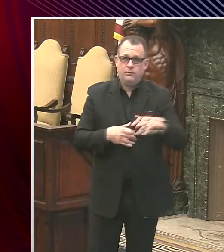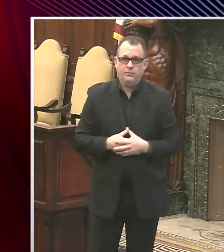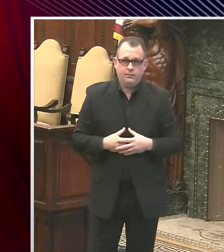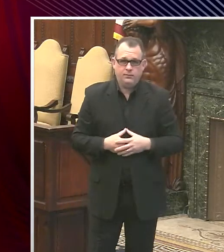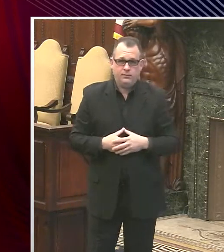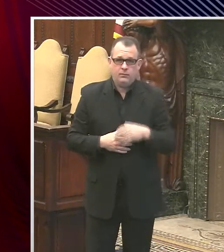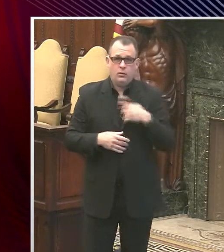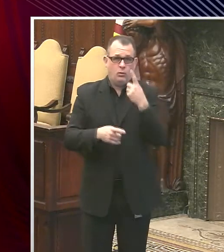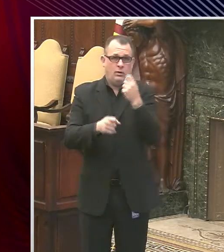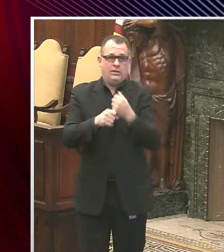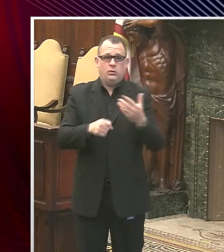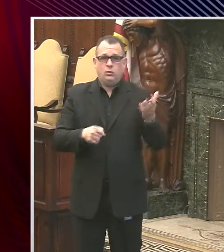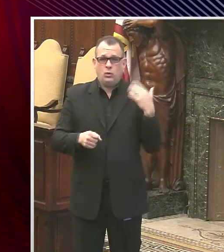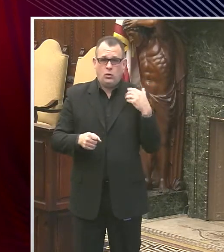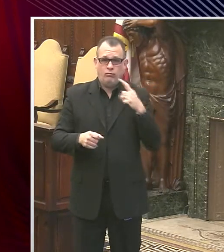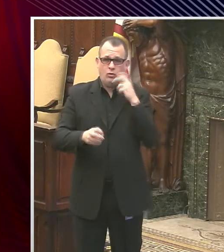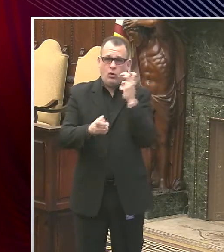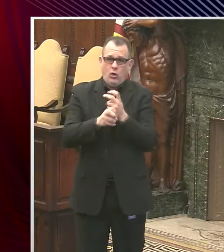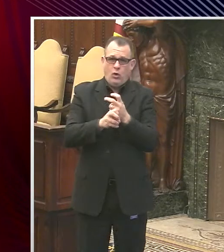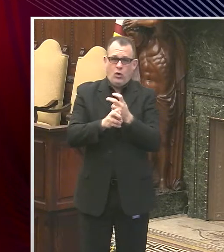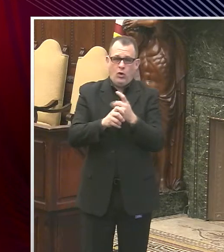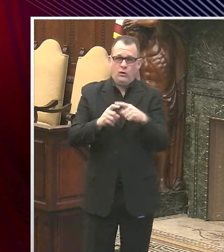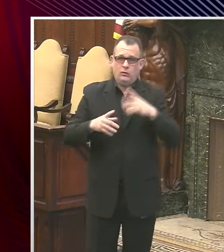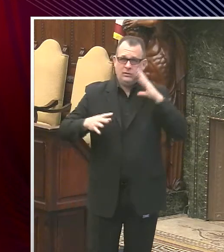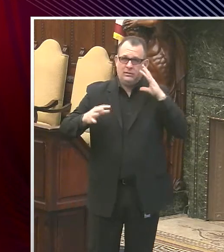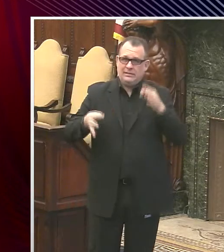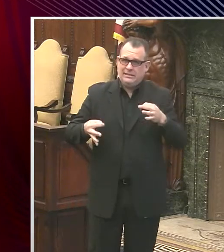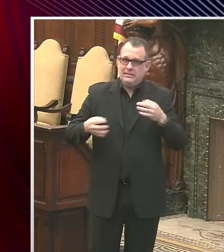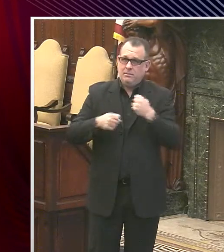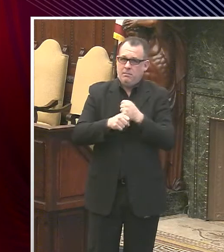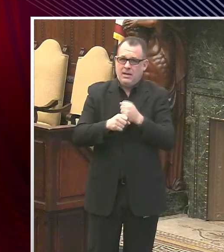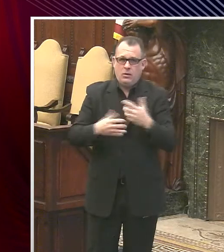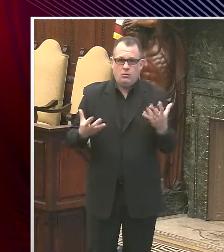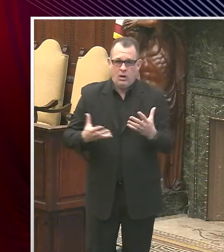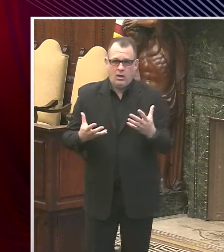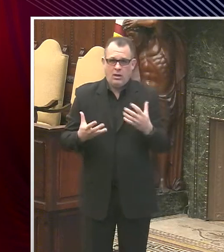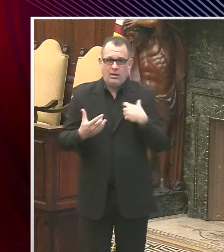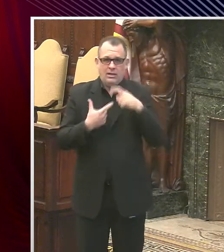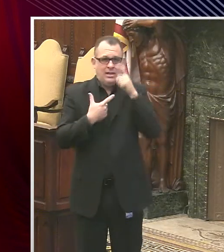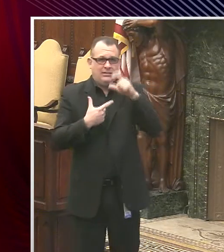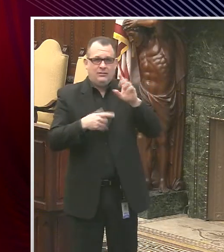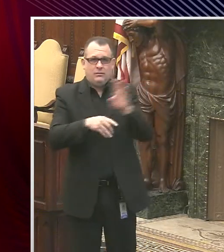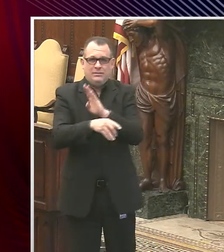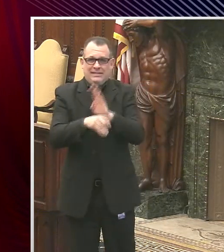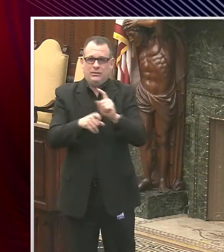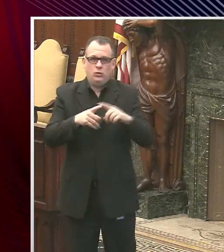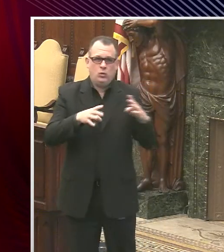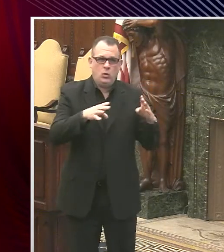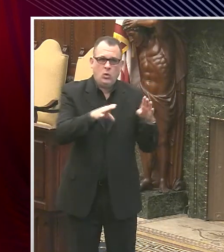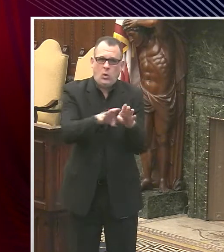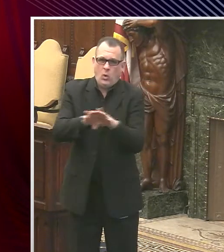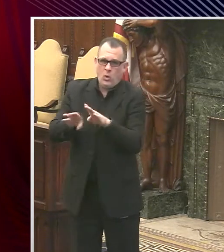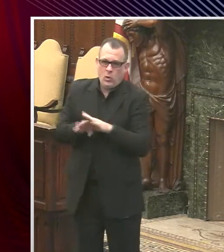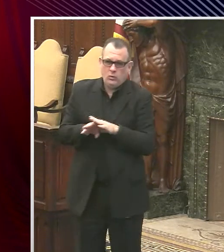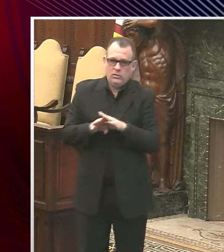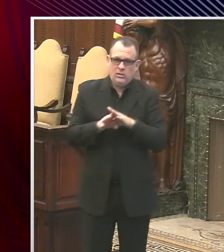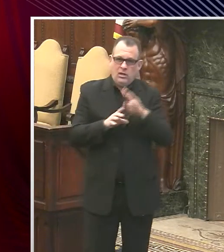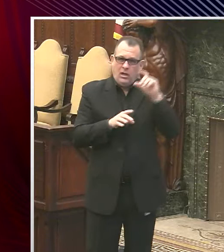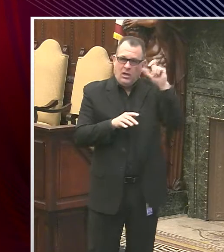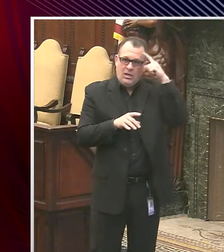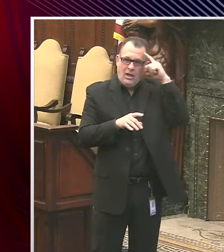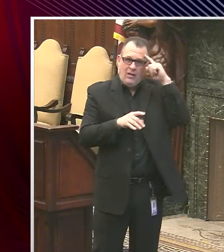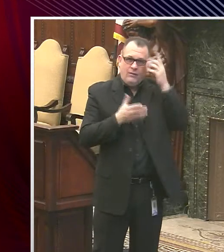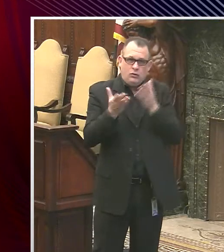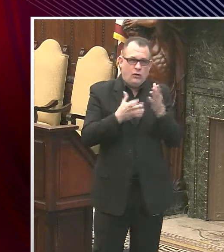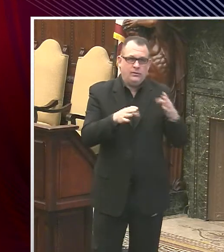today, we made the difficult but necessary decision to halt all non-essential business activity and government services in order to help slow the